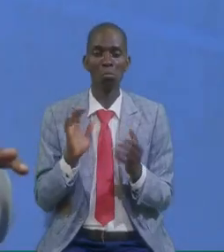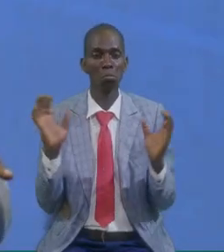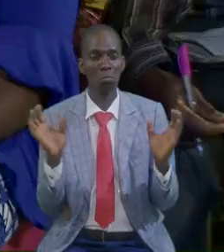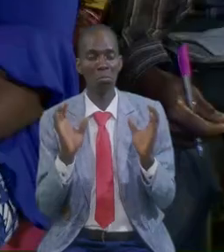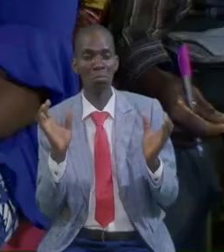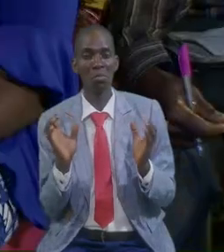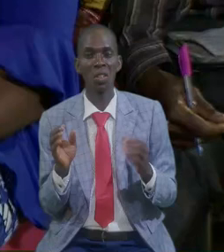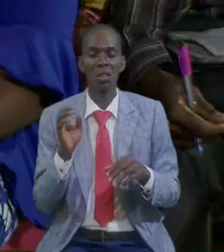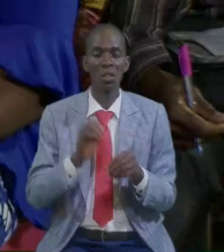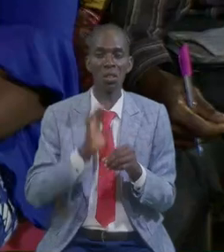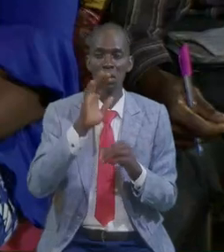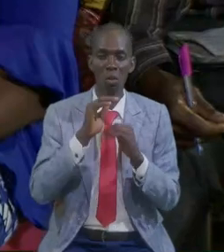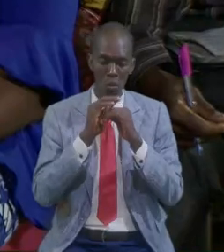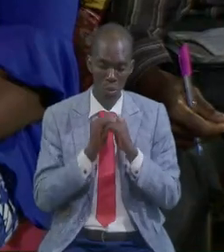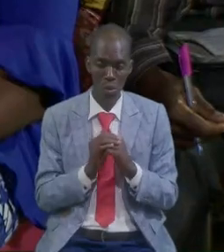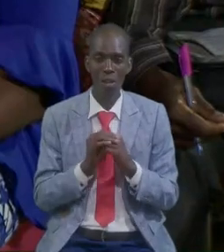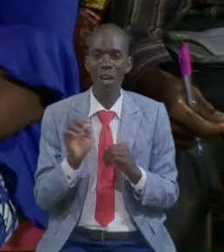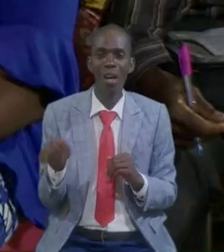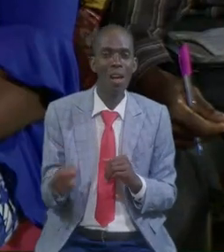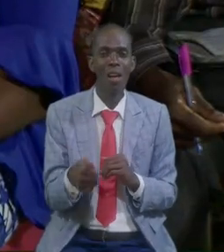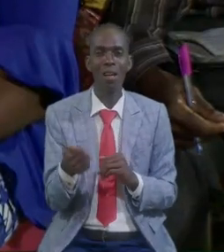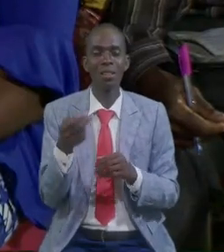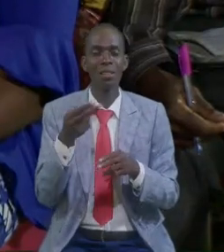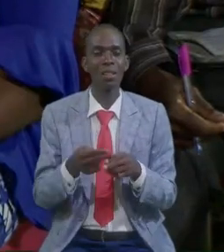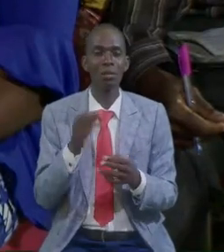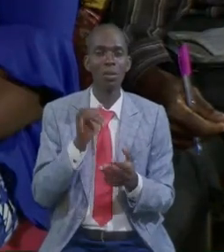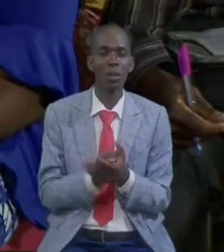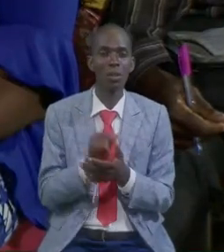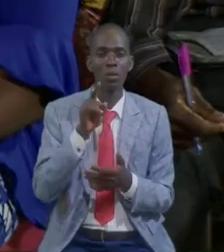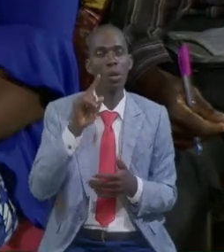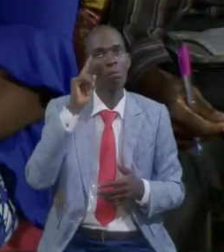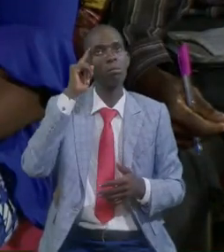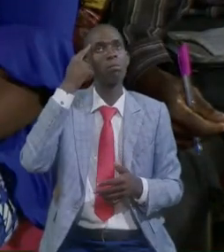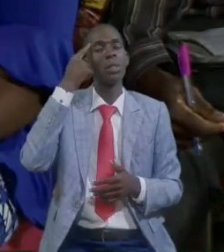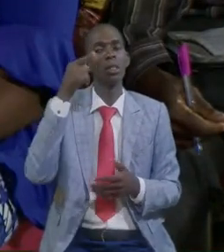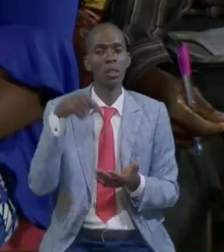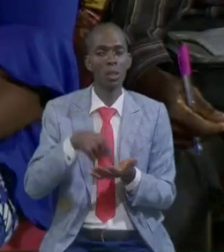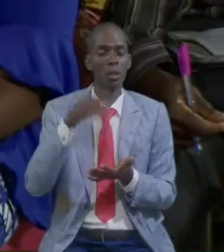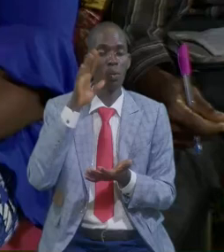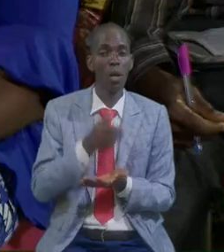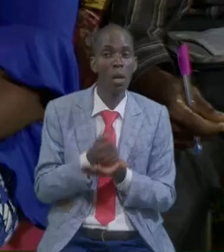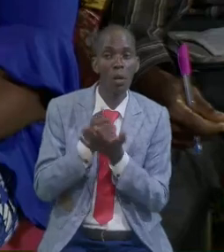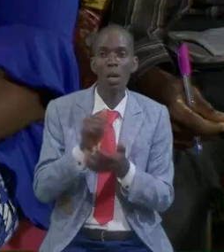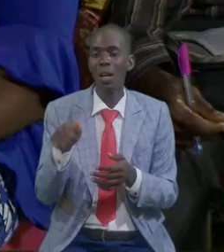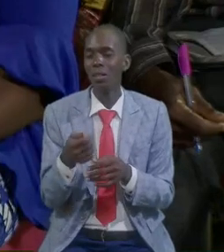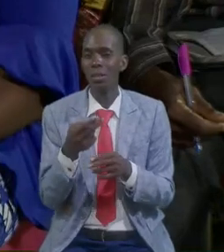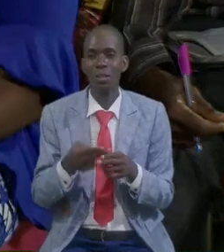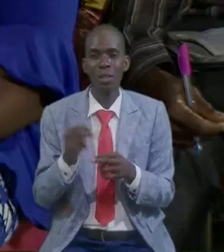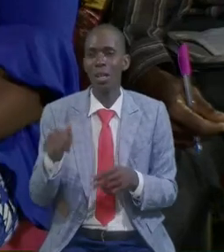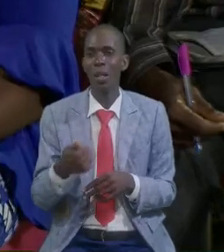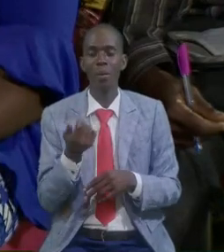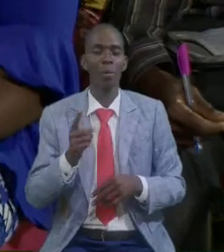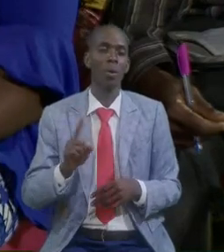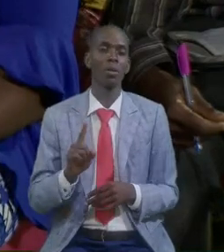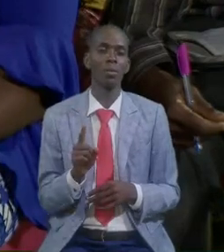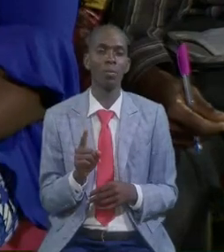your worship, any name that you think this will help, any name anywhere,